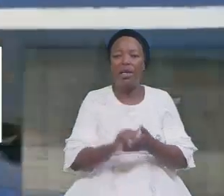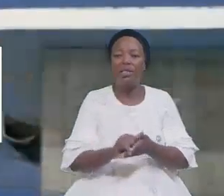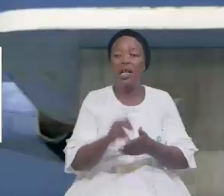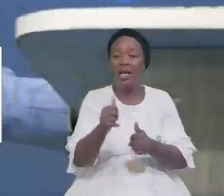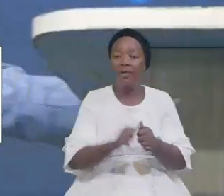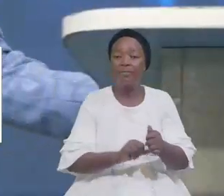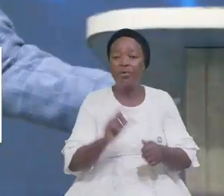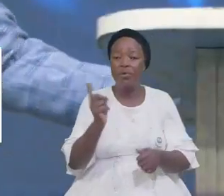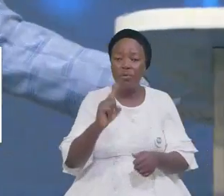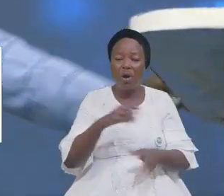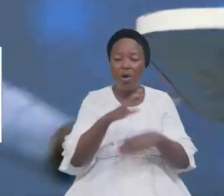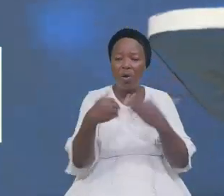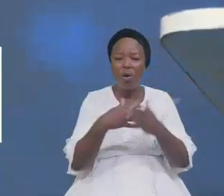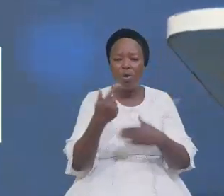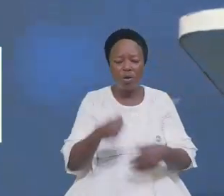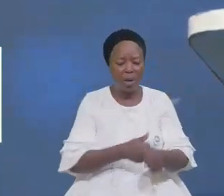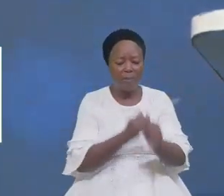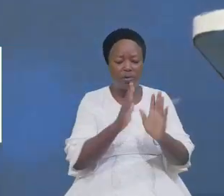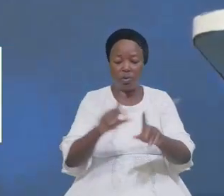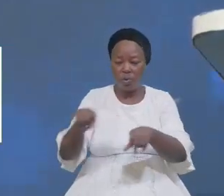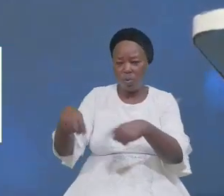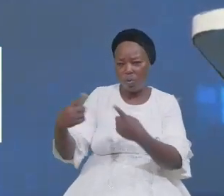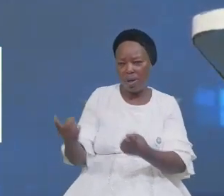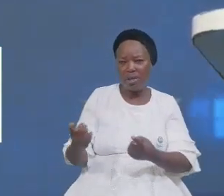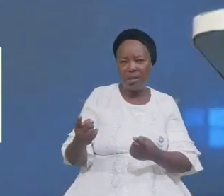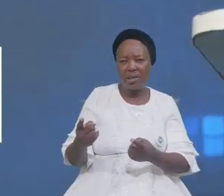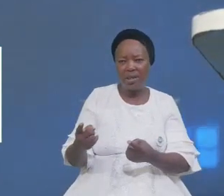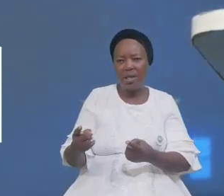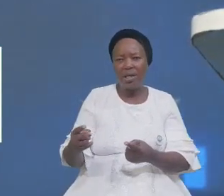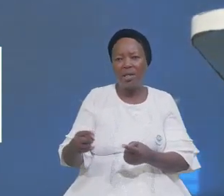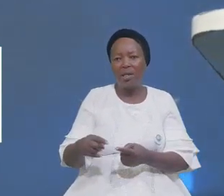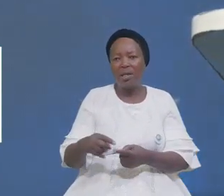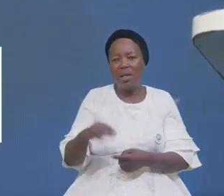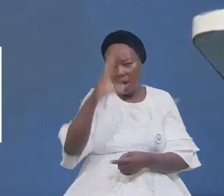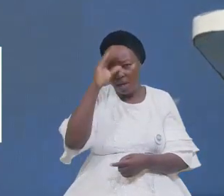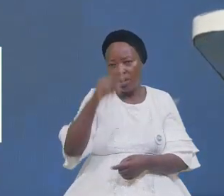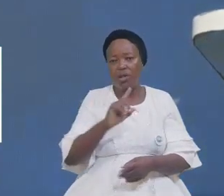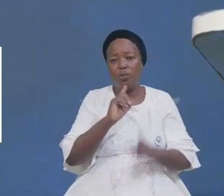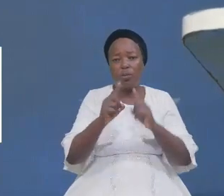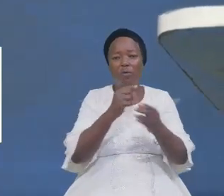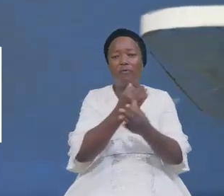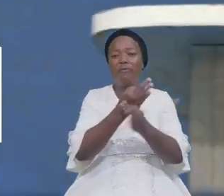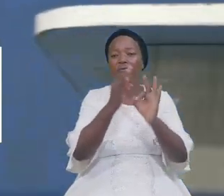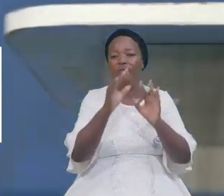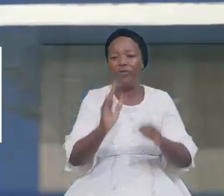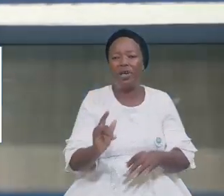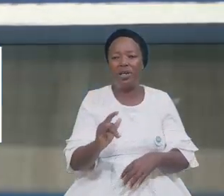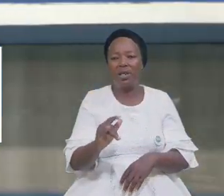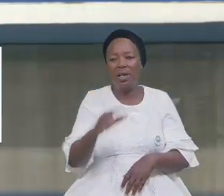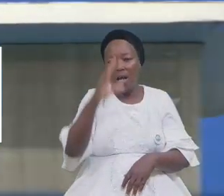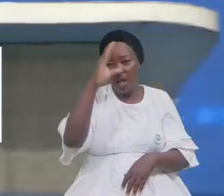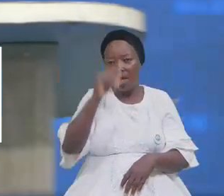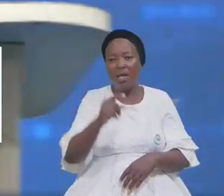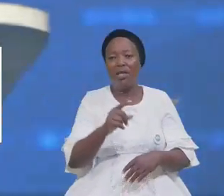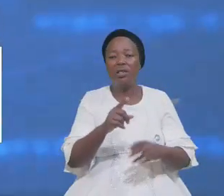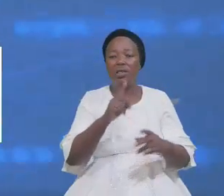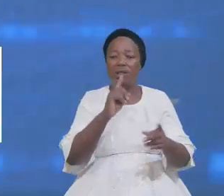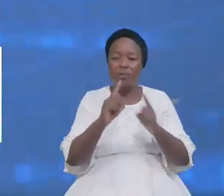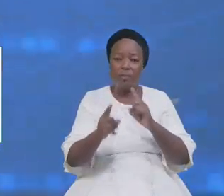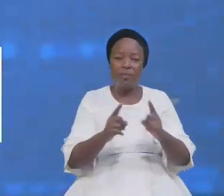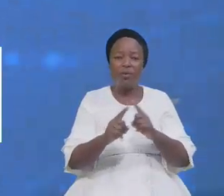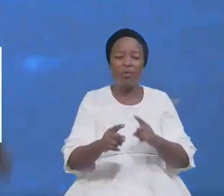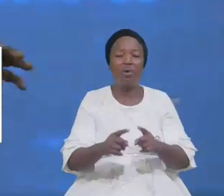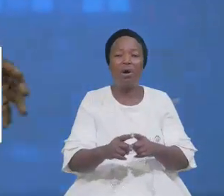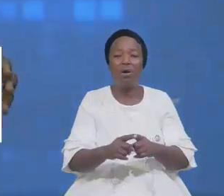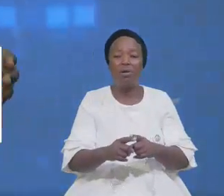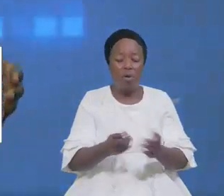the apostle went, he spoke freely. He spoke honestly.